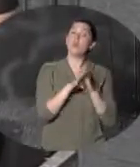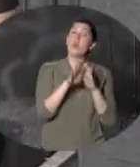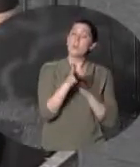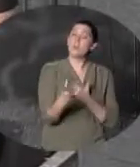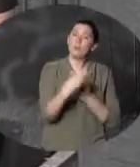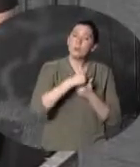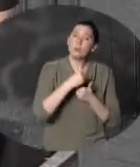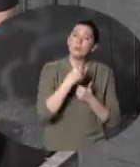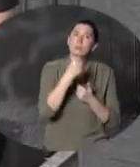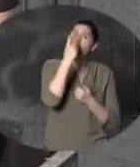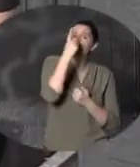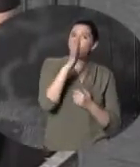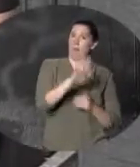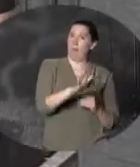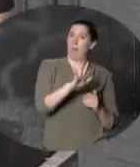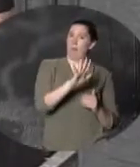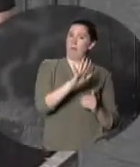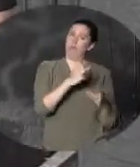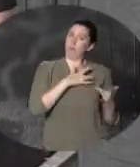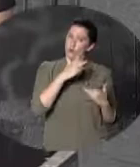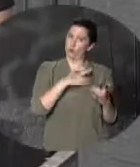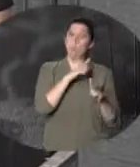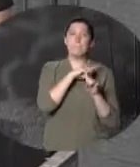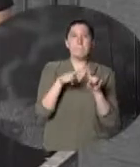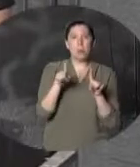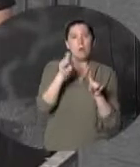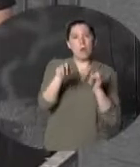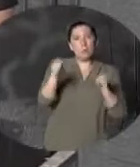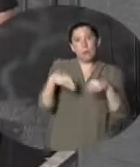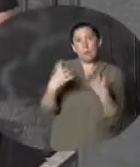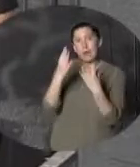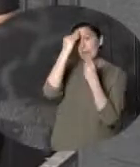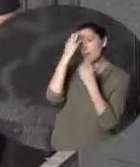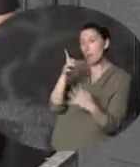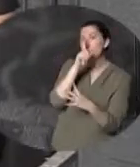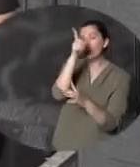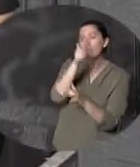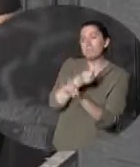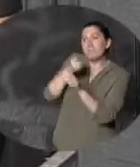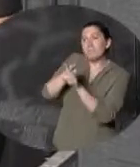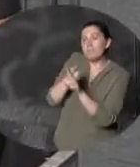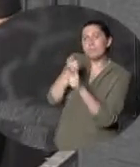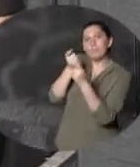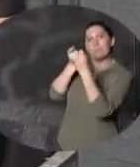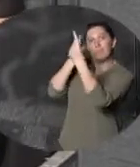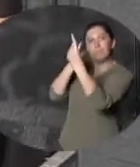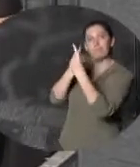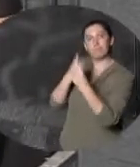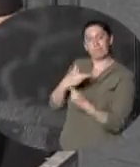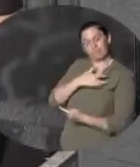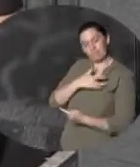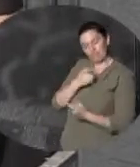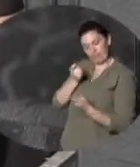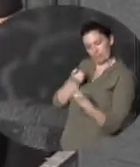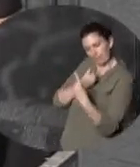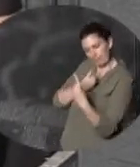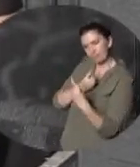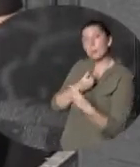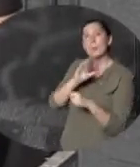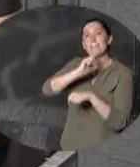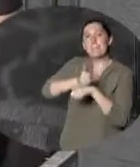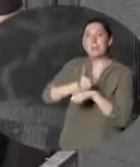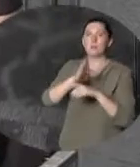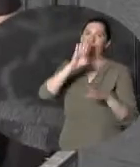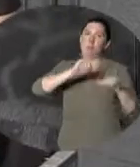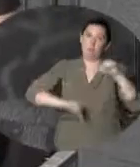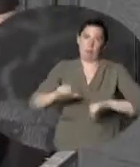autism. And so you really have to provide information that gets to people's heart and their core and that is based on science